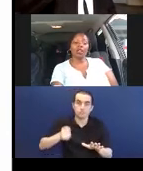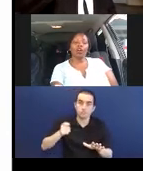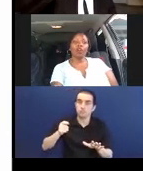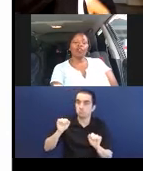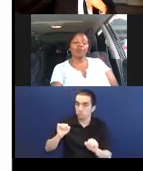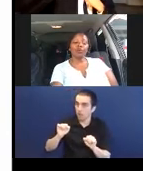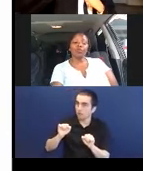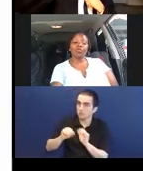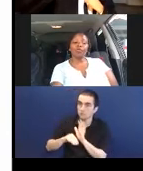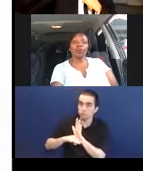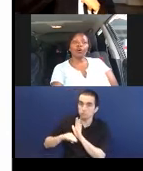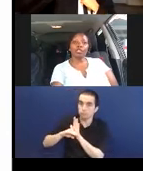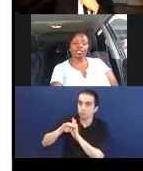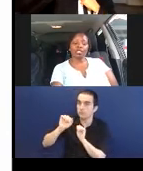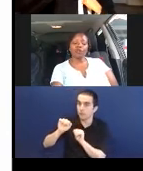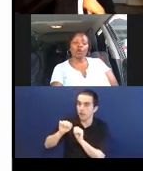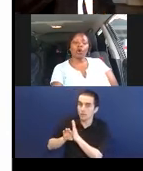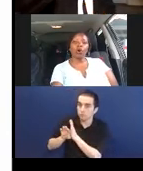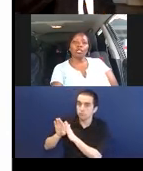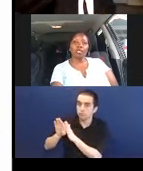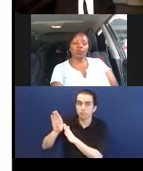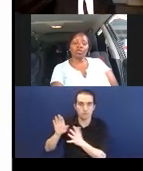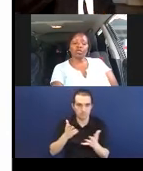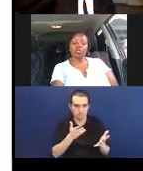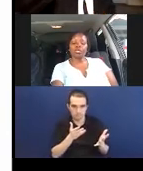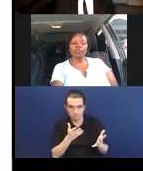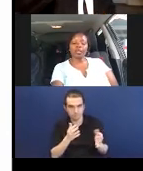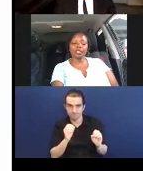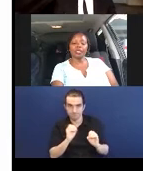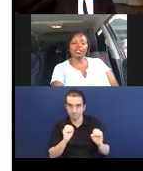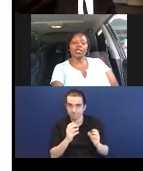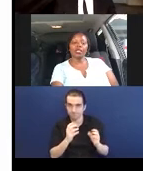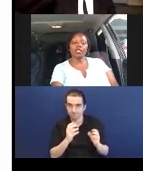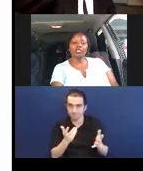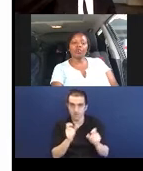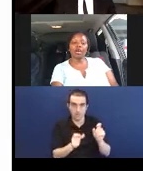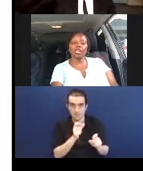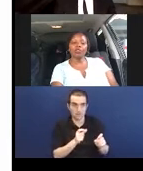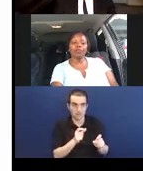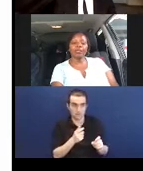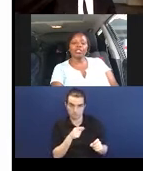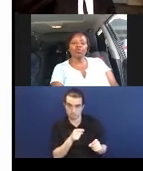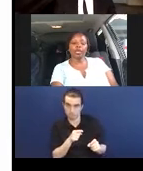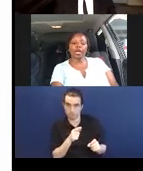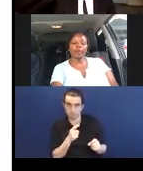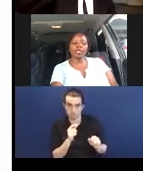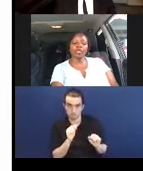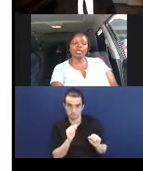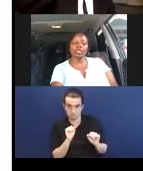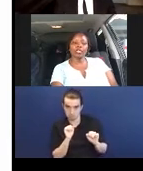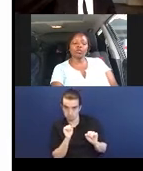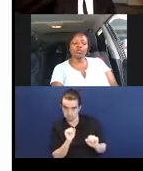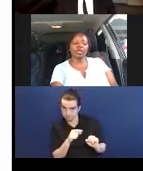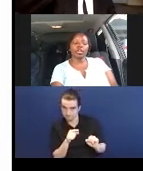skills, often because of a cognitive or psychosocial disability, his or her legal capacity to make a